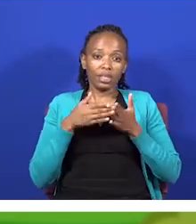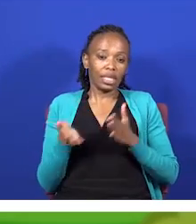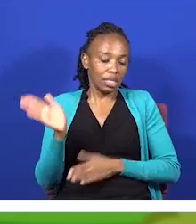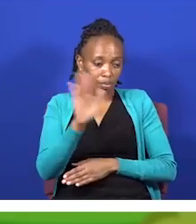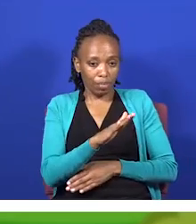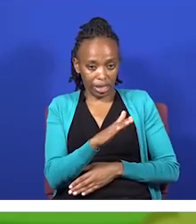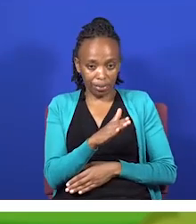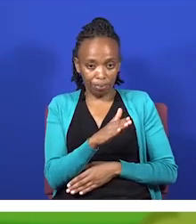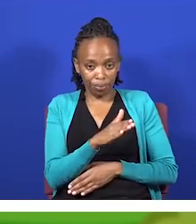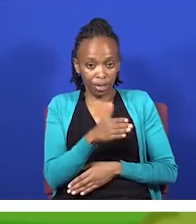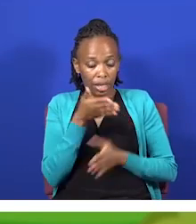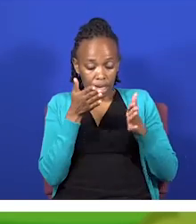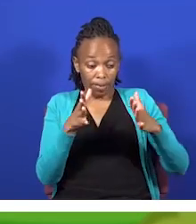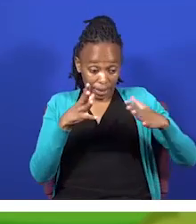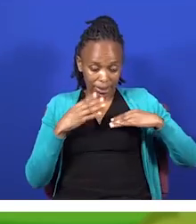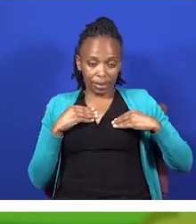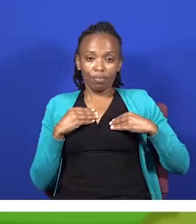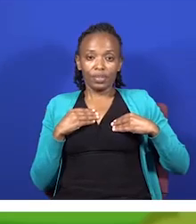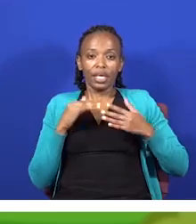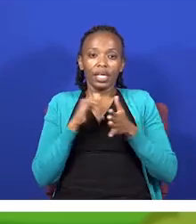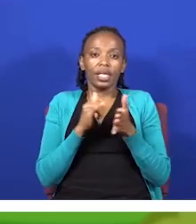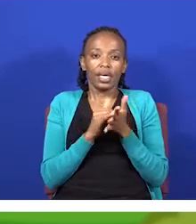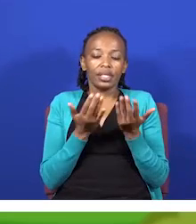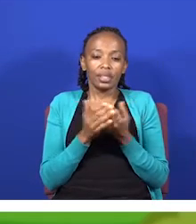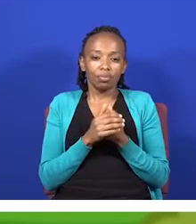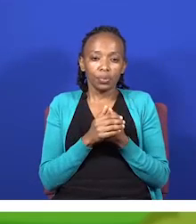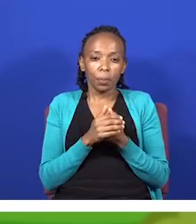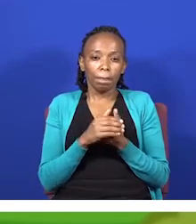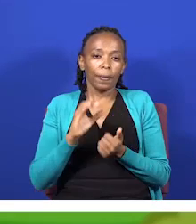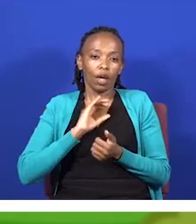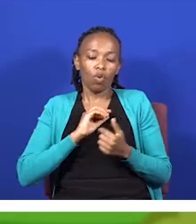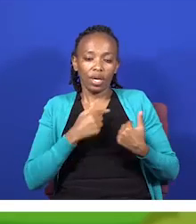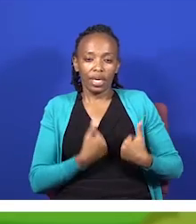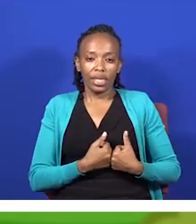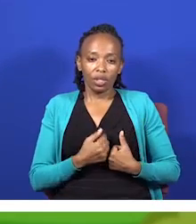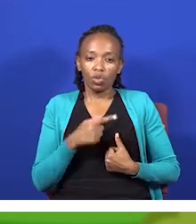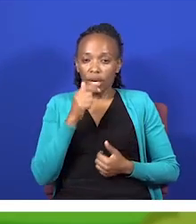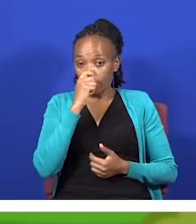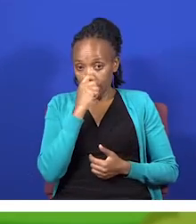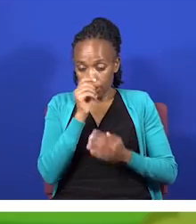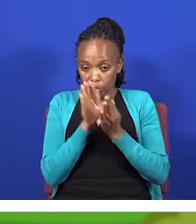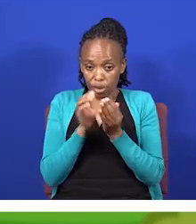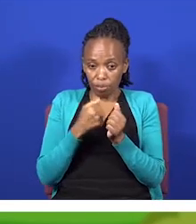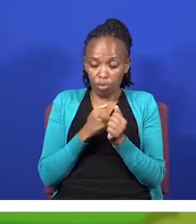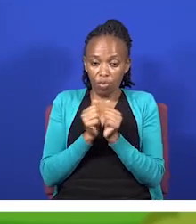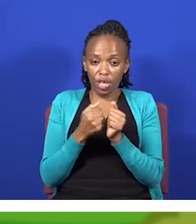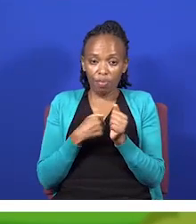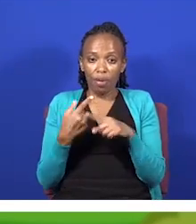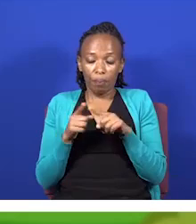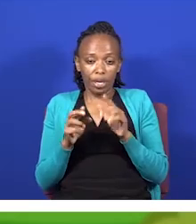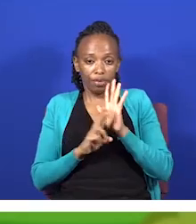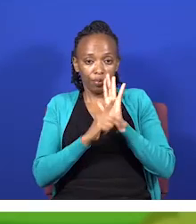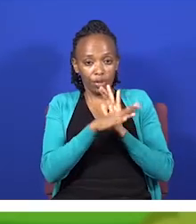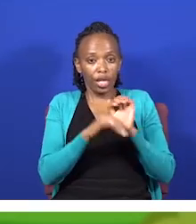back. You therefore receive him that is in my own heart, whom I wish to keep with me, that on your behalf